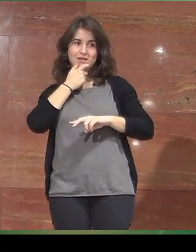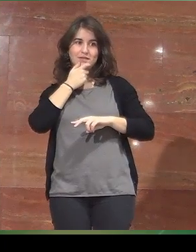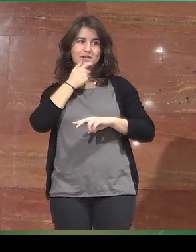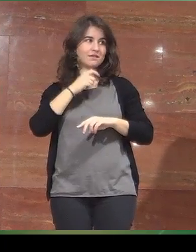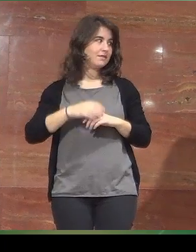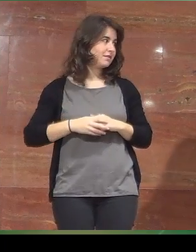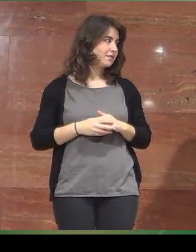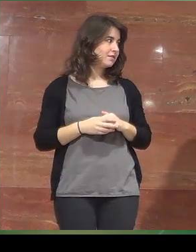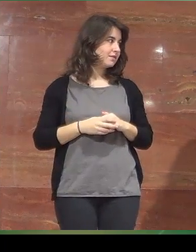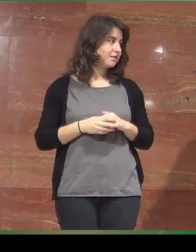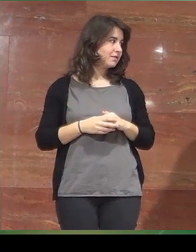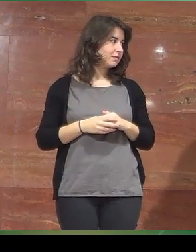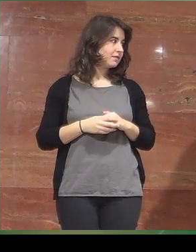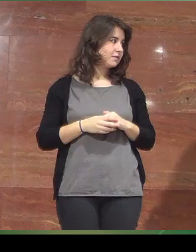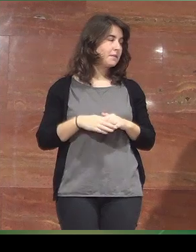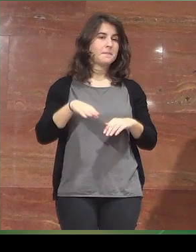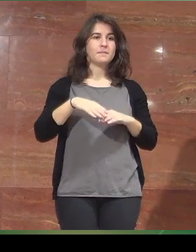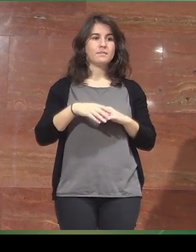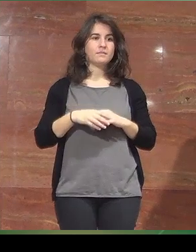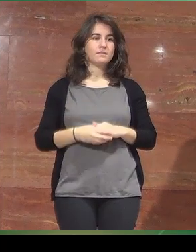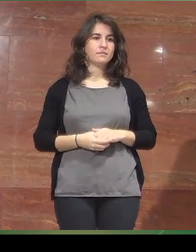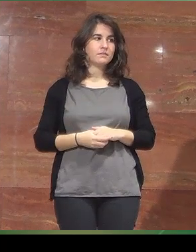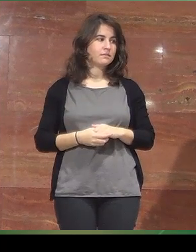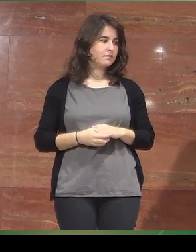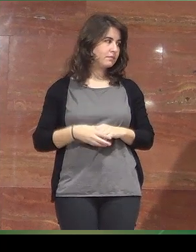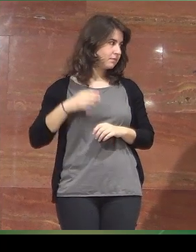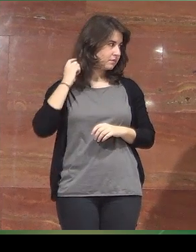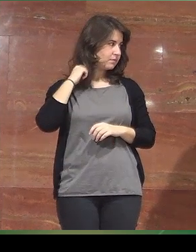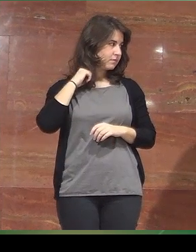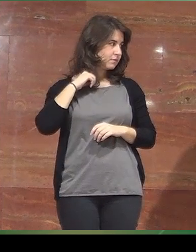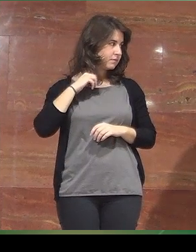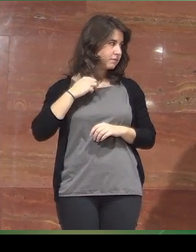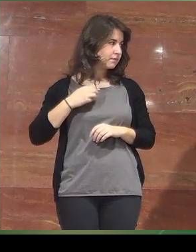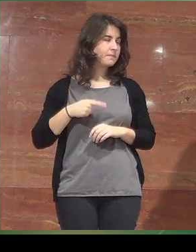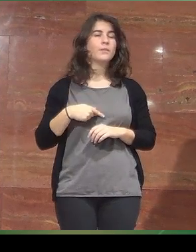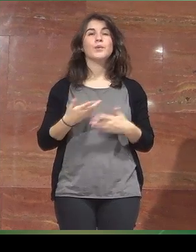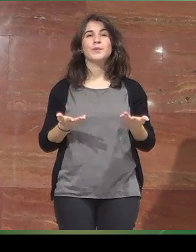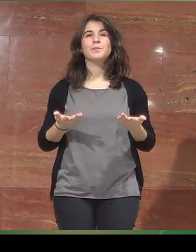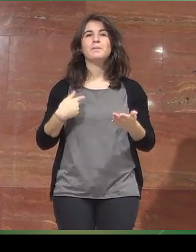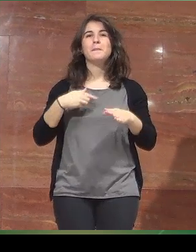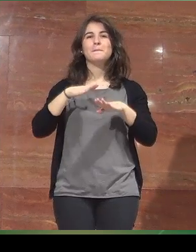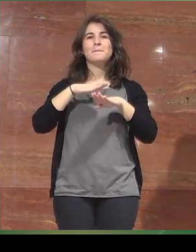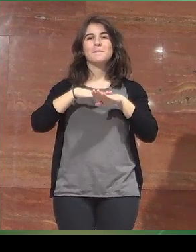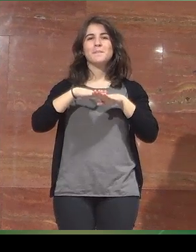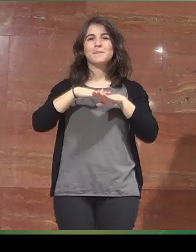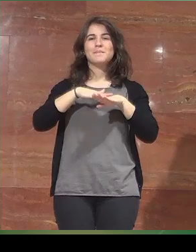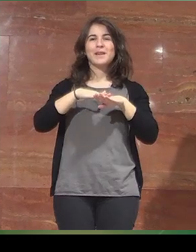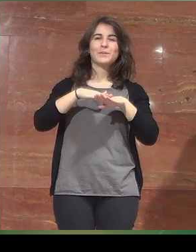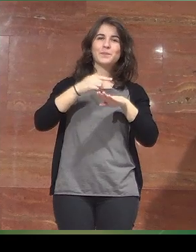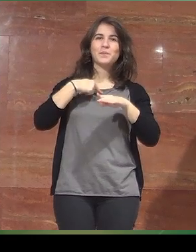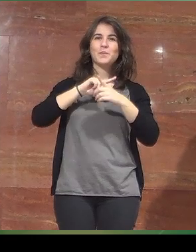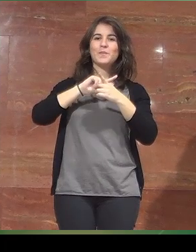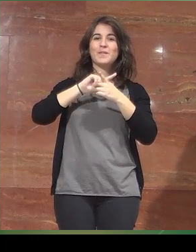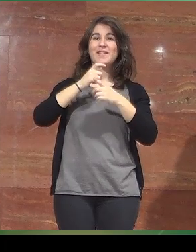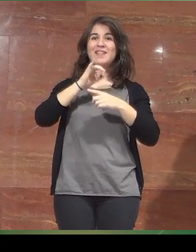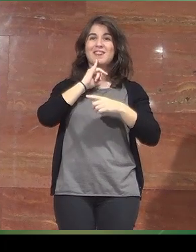we will change language because I speak Globish and not English. You speak? You speak